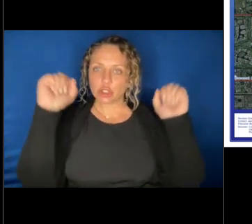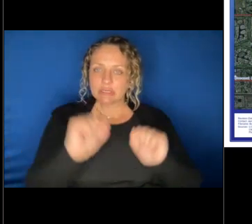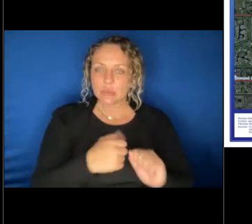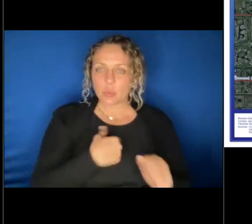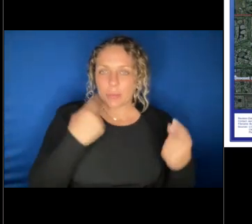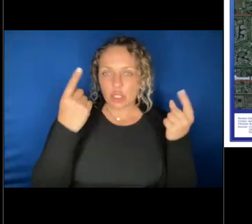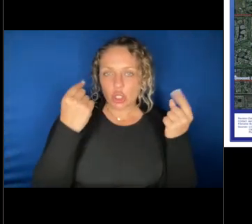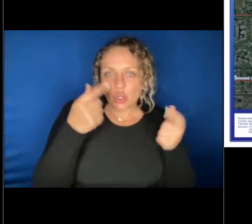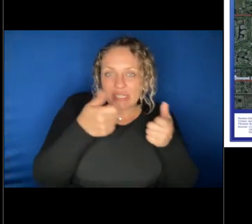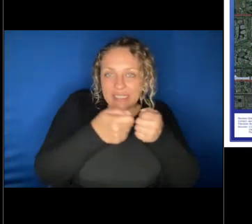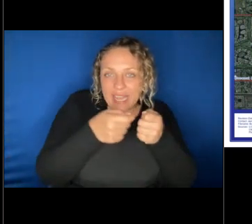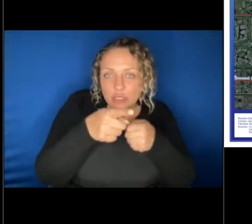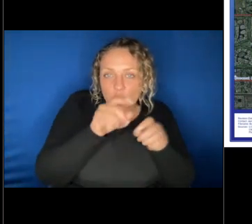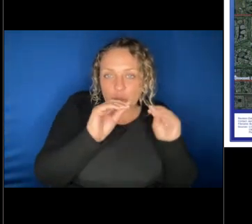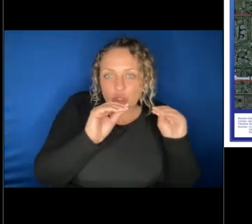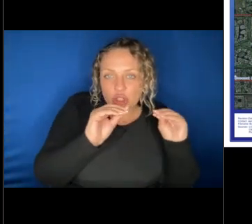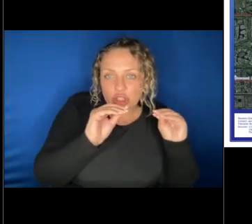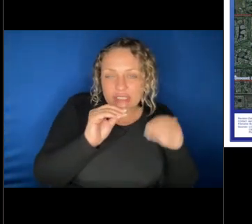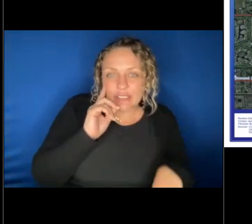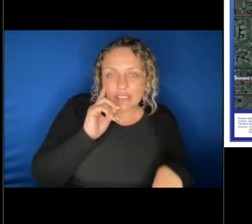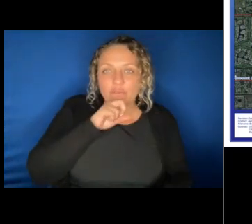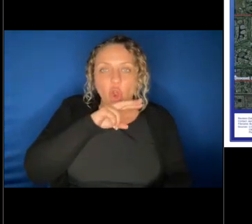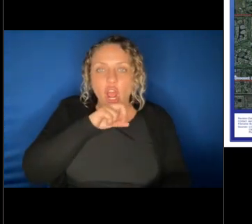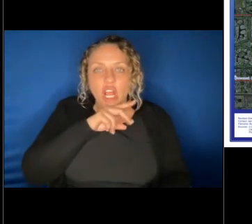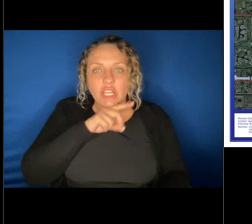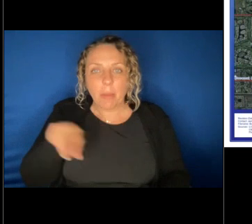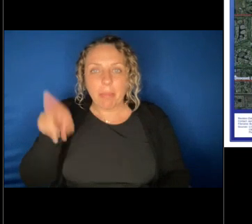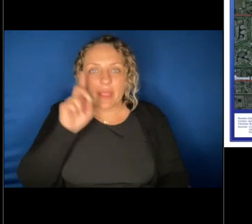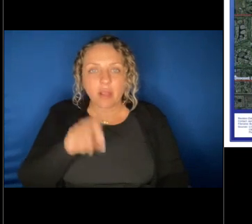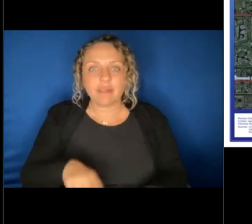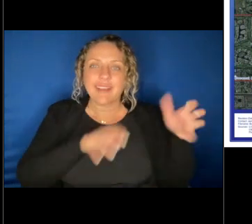do? Text you when you're teaching frogs up there?